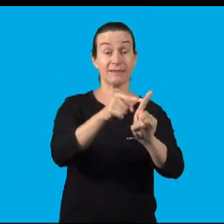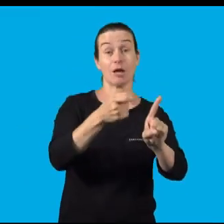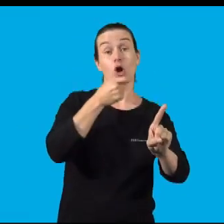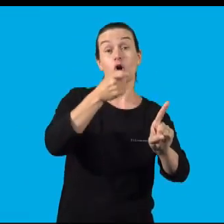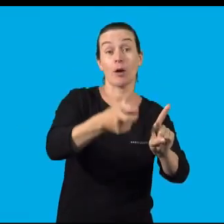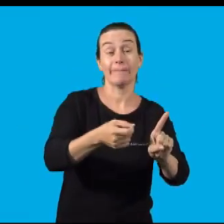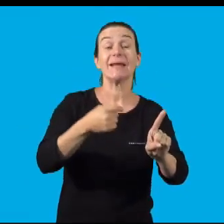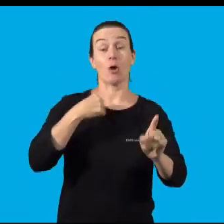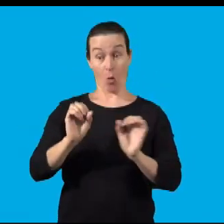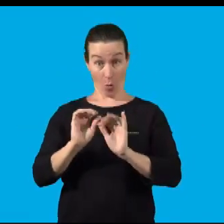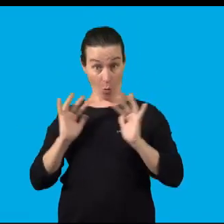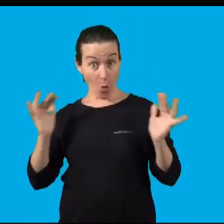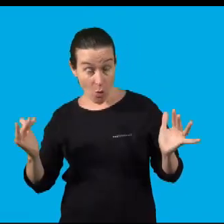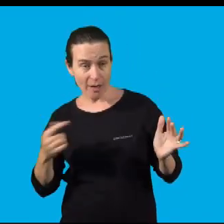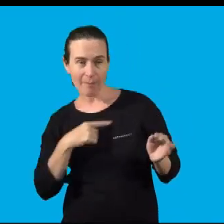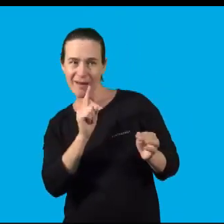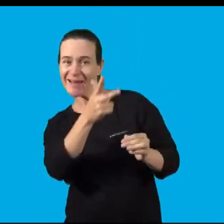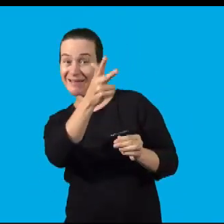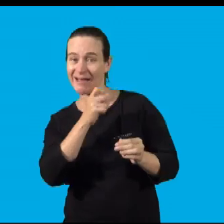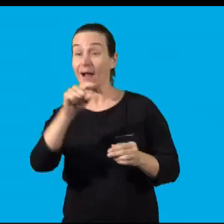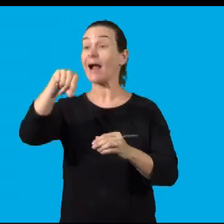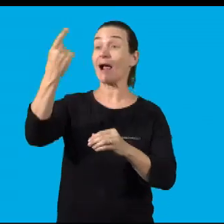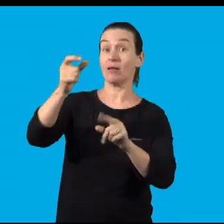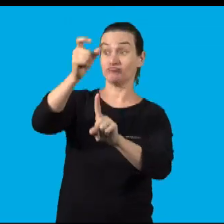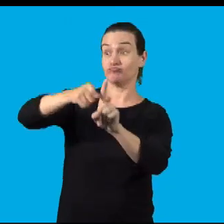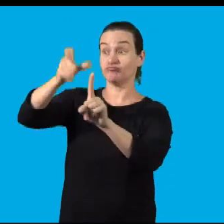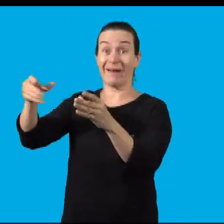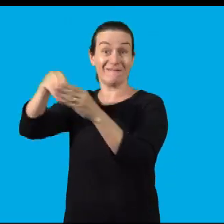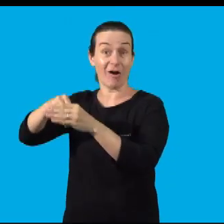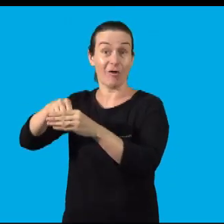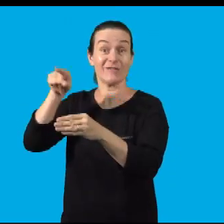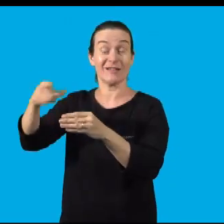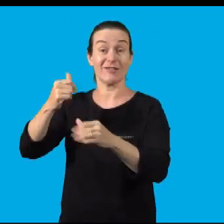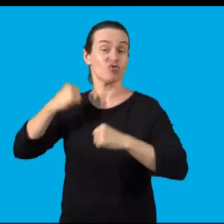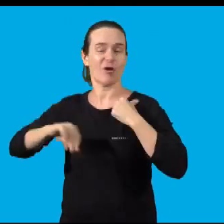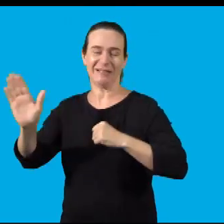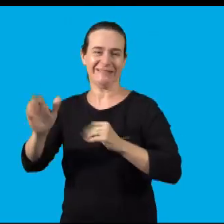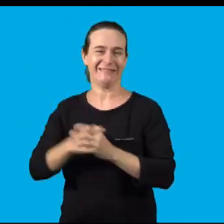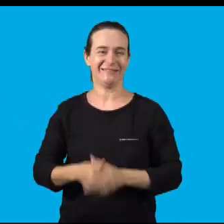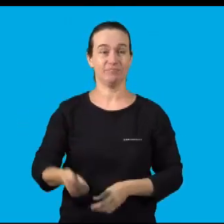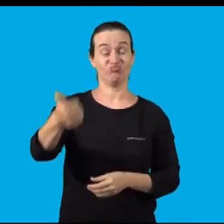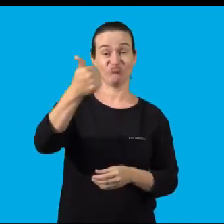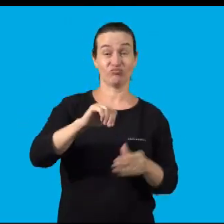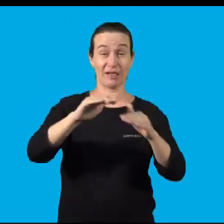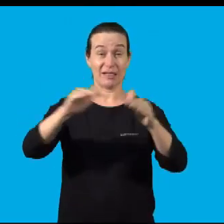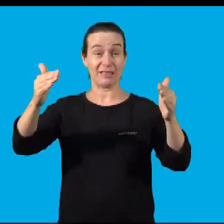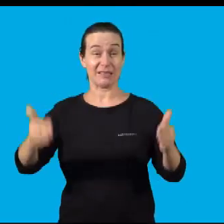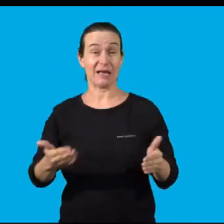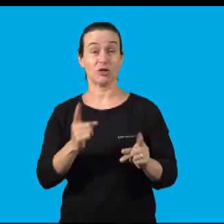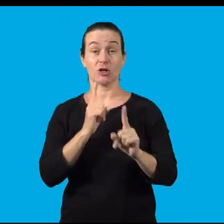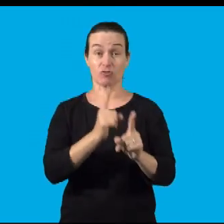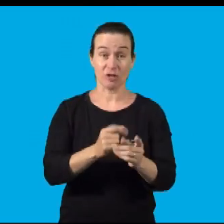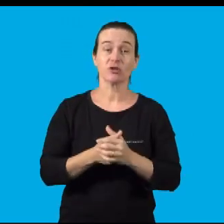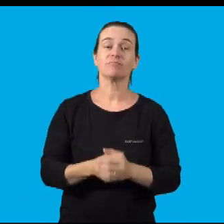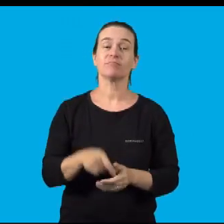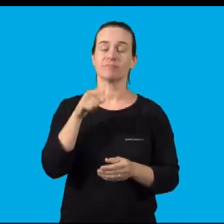the audience and not by other characters. Stage directions, instructions to actors